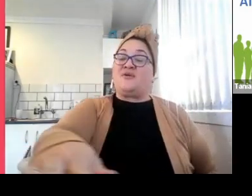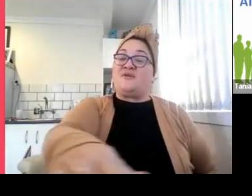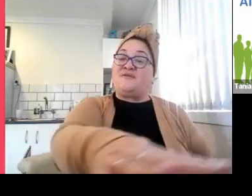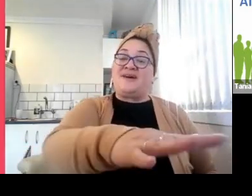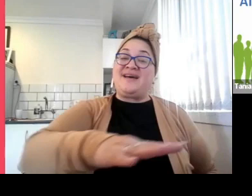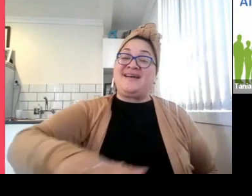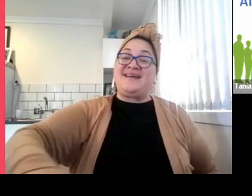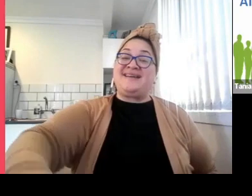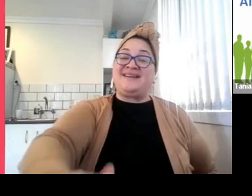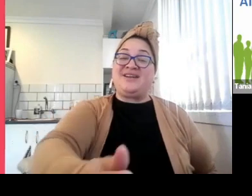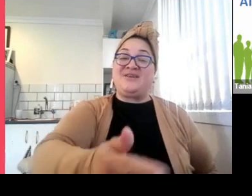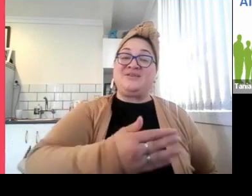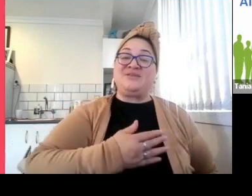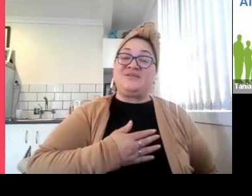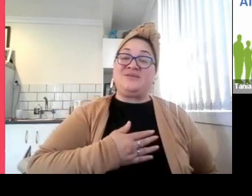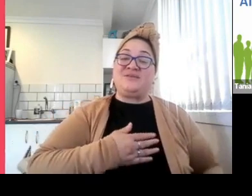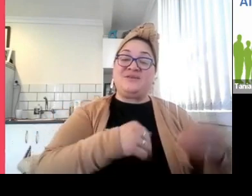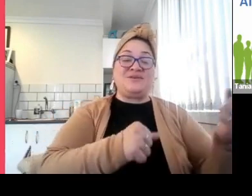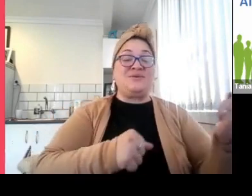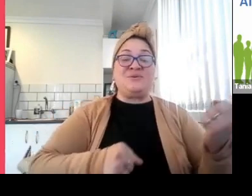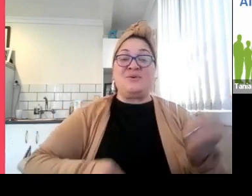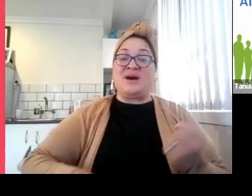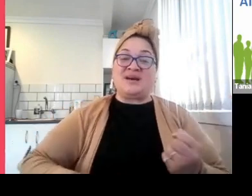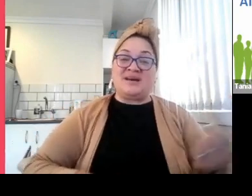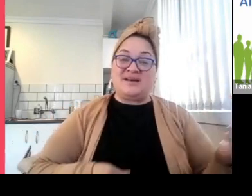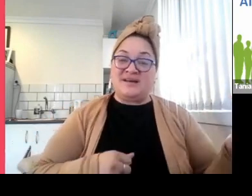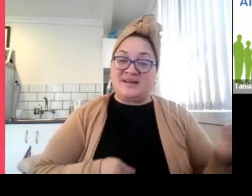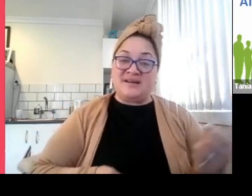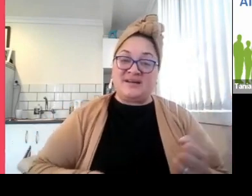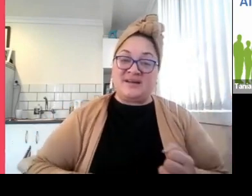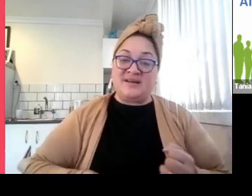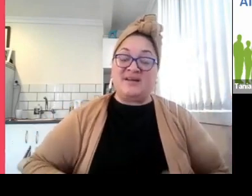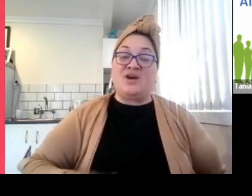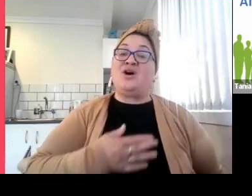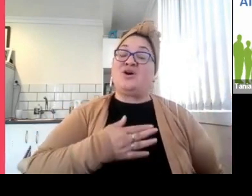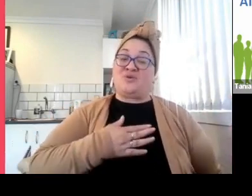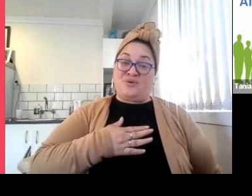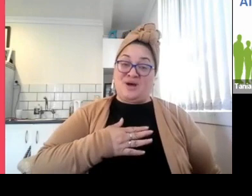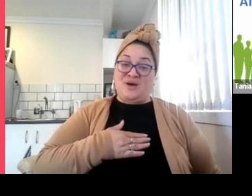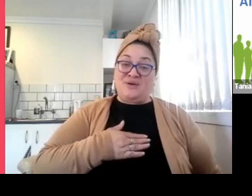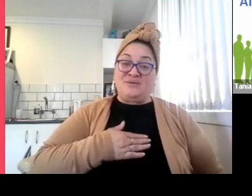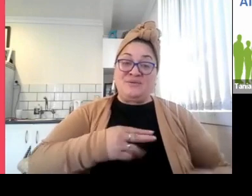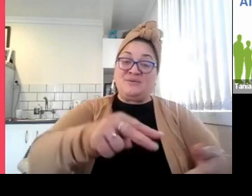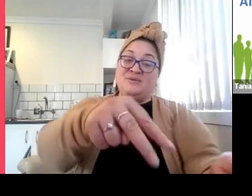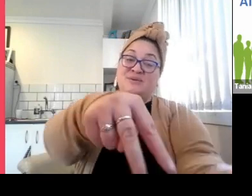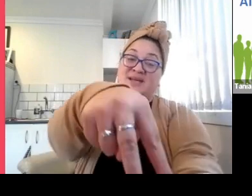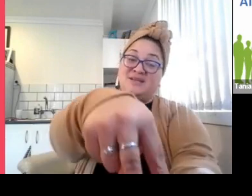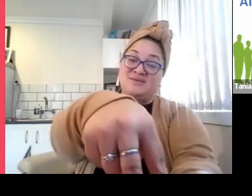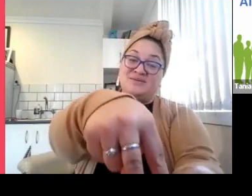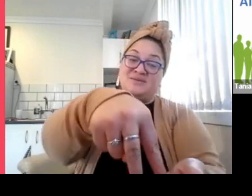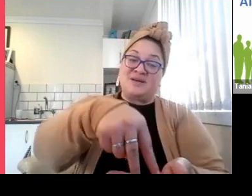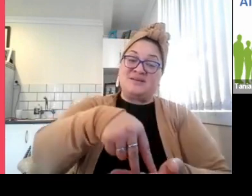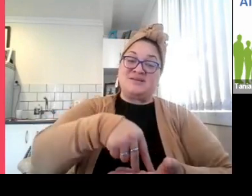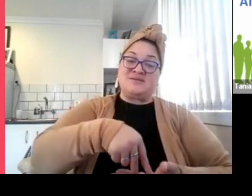moana, ko whānau tōku waka, ko au